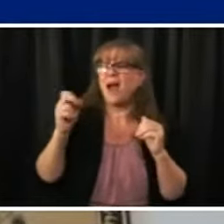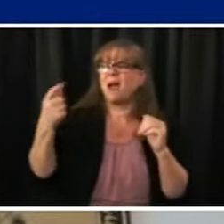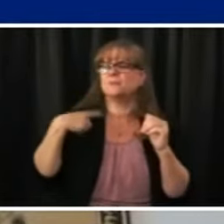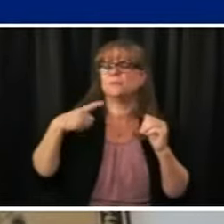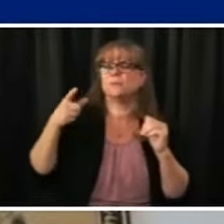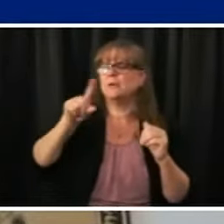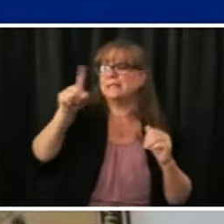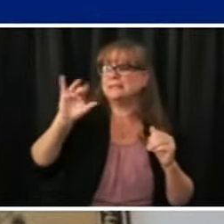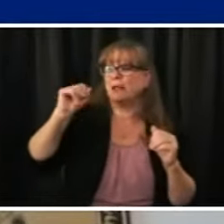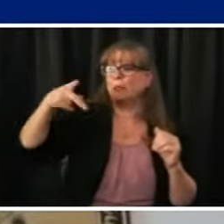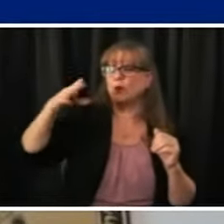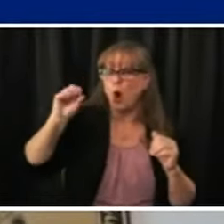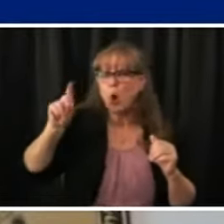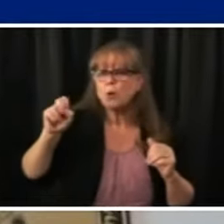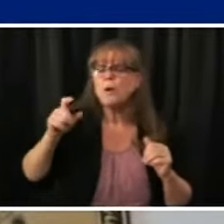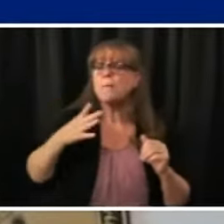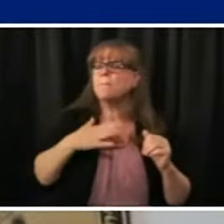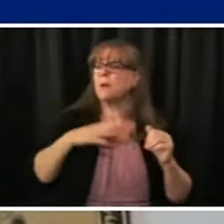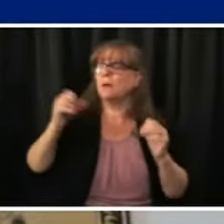my birthday.